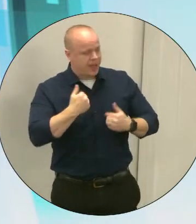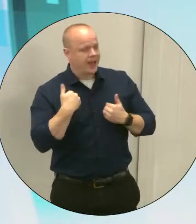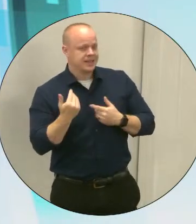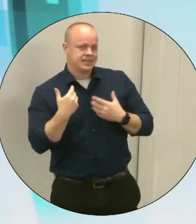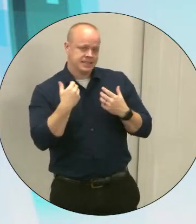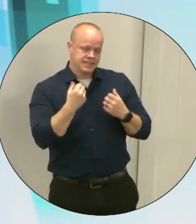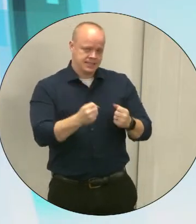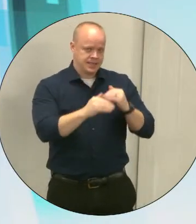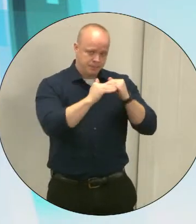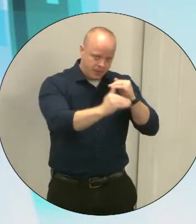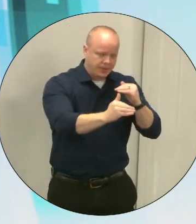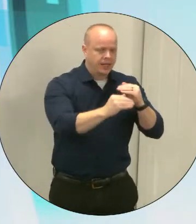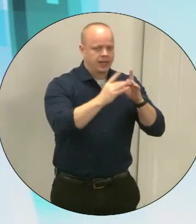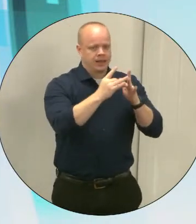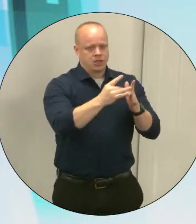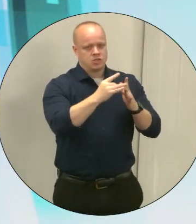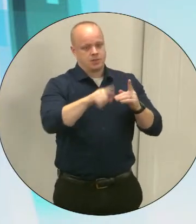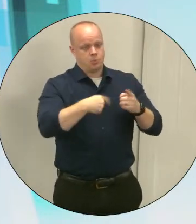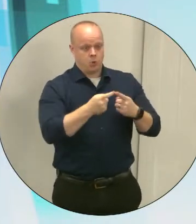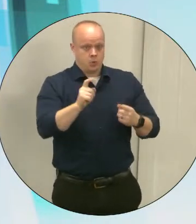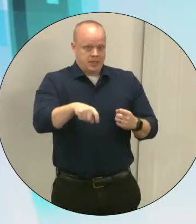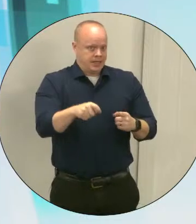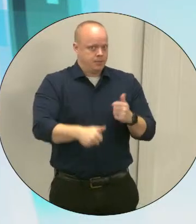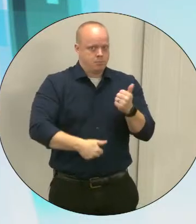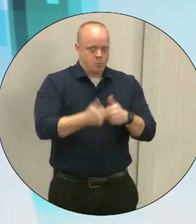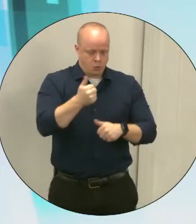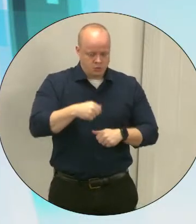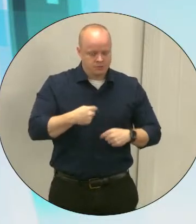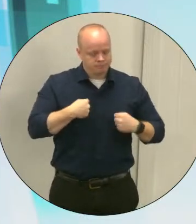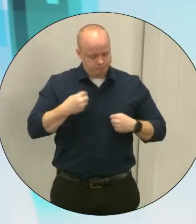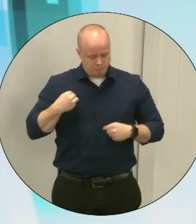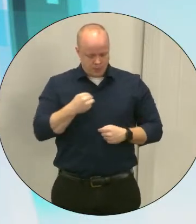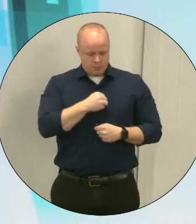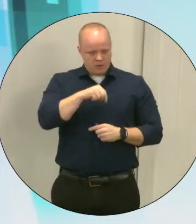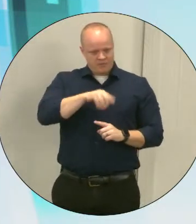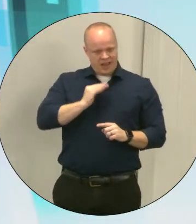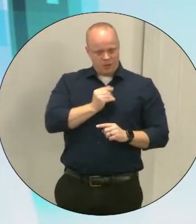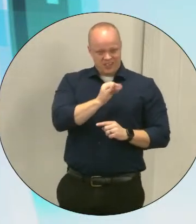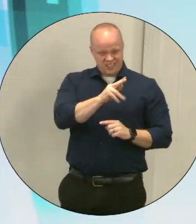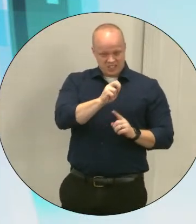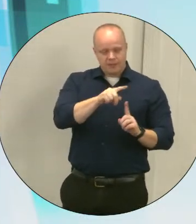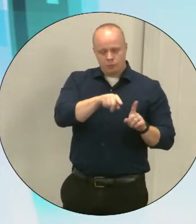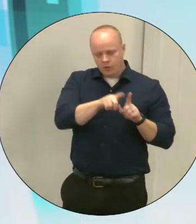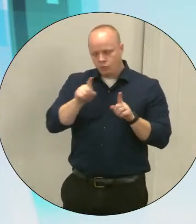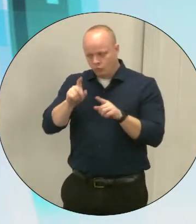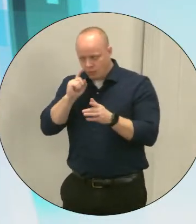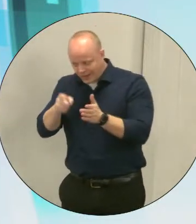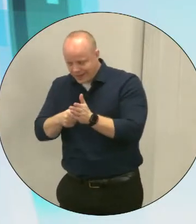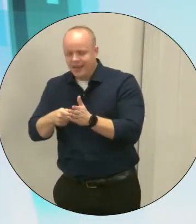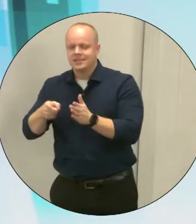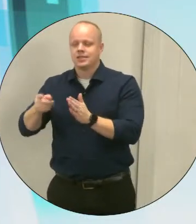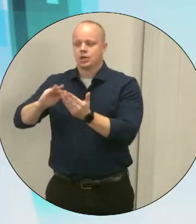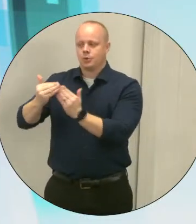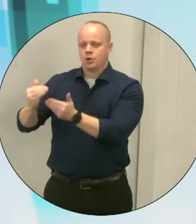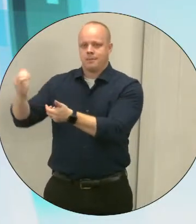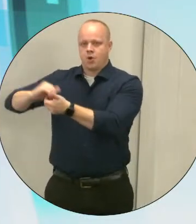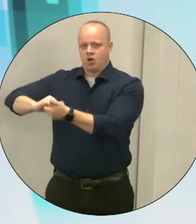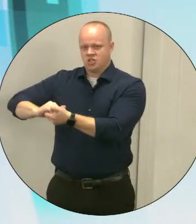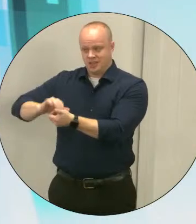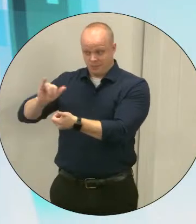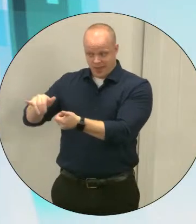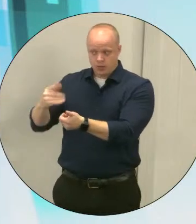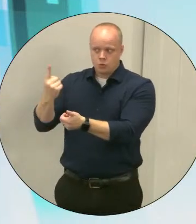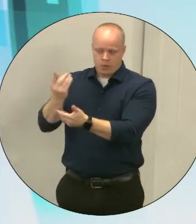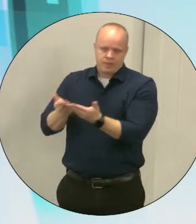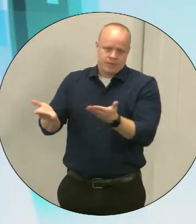most. As a member of the Nevada Portrait of Learning Initiative, we also recognize the importance of community partnerships. So that's something that really stuck out to me